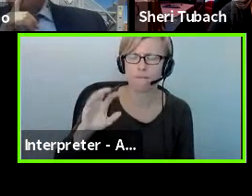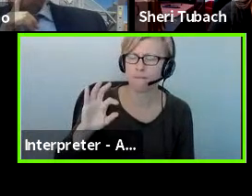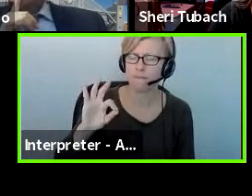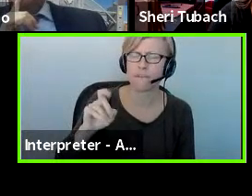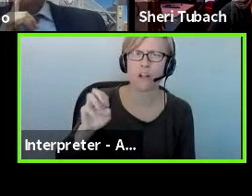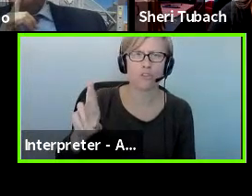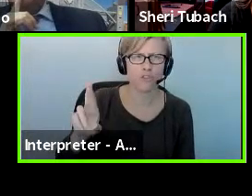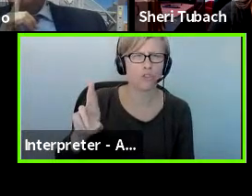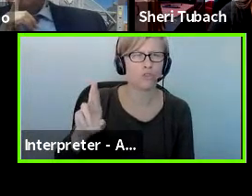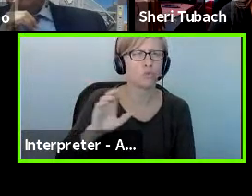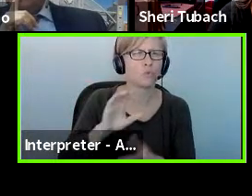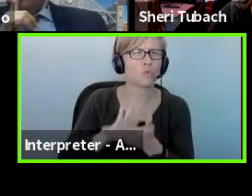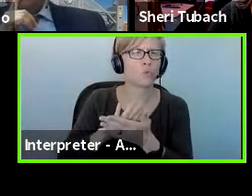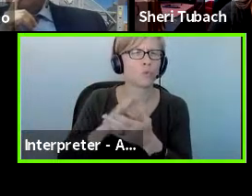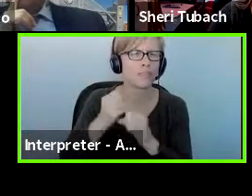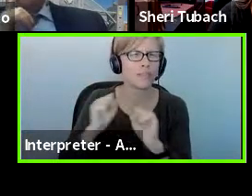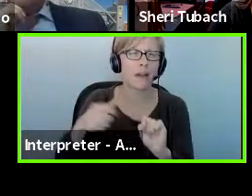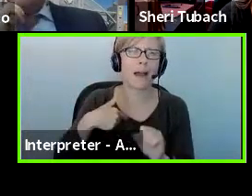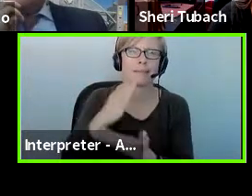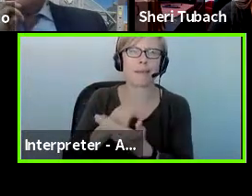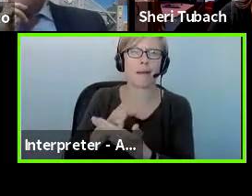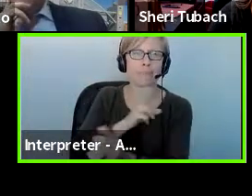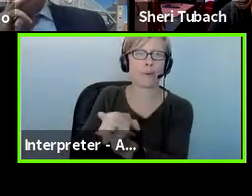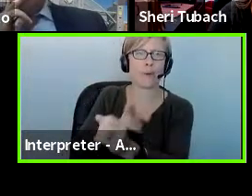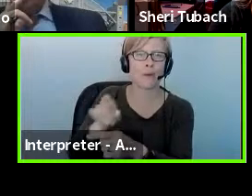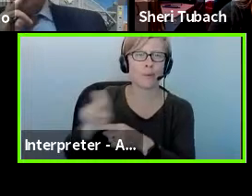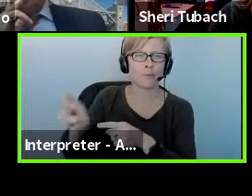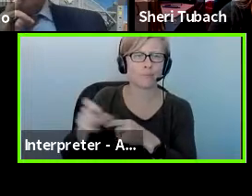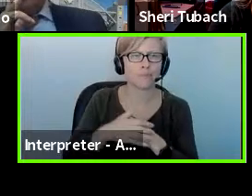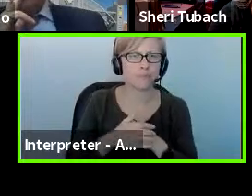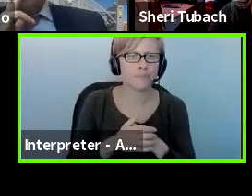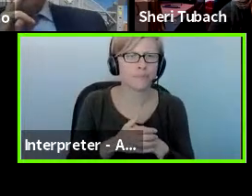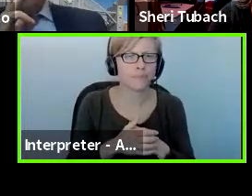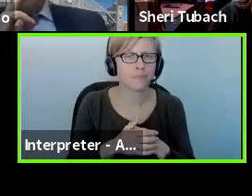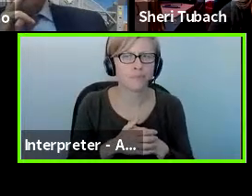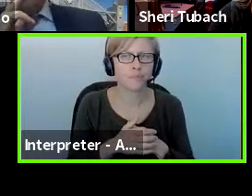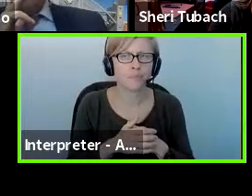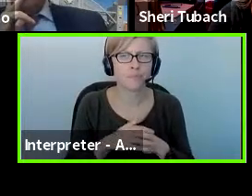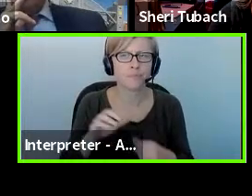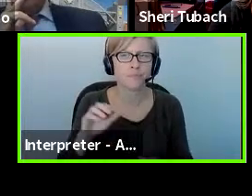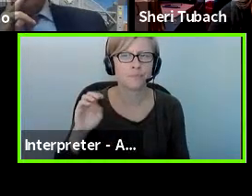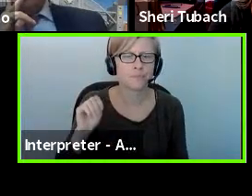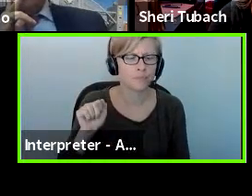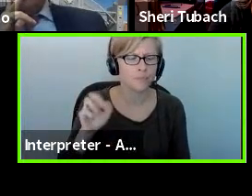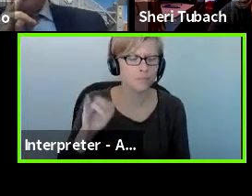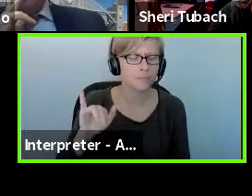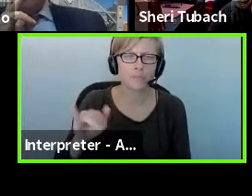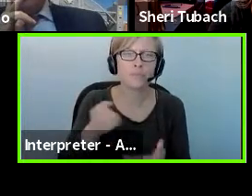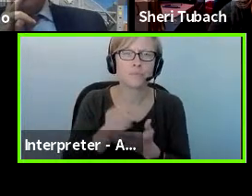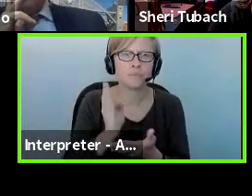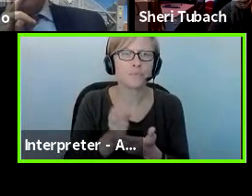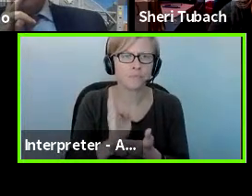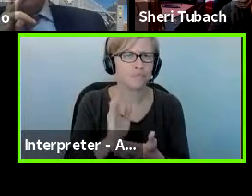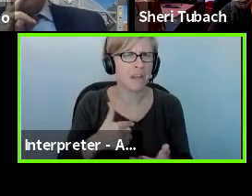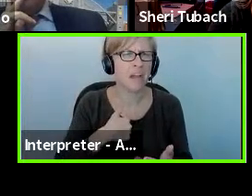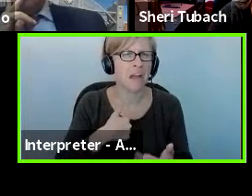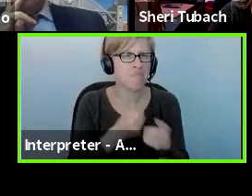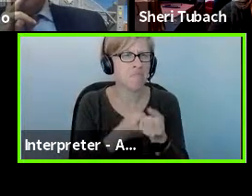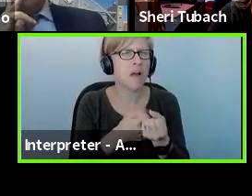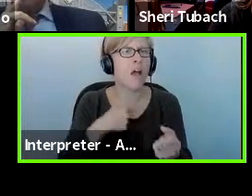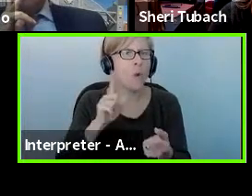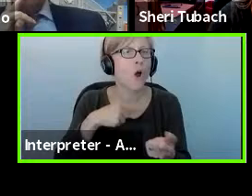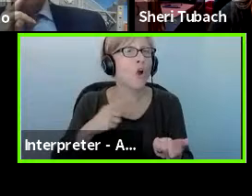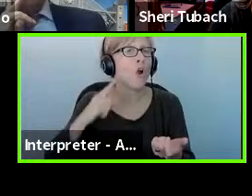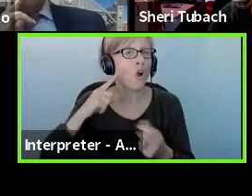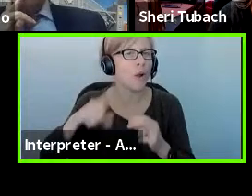stopped tuning in on those calls. Well, that's okay. I got your back. That actually was where I was learning about